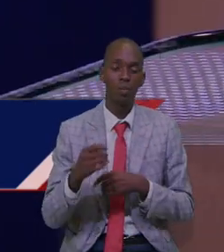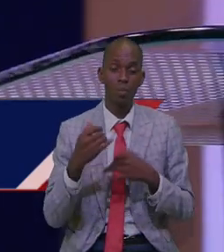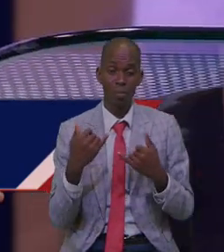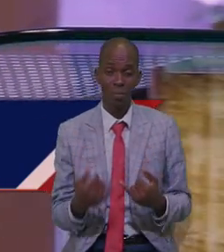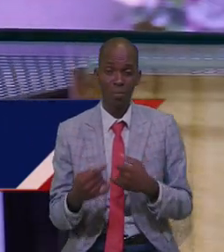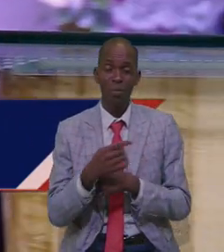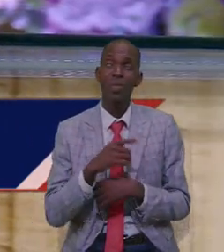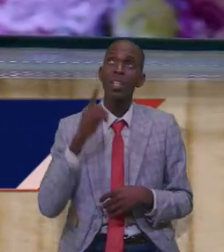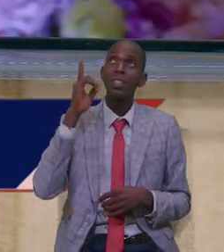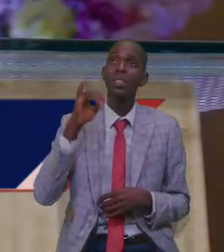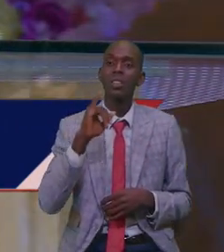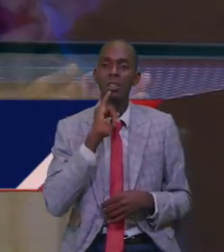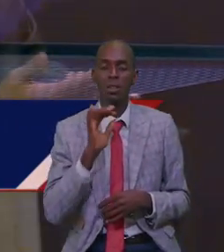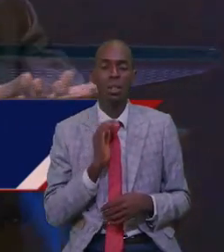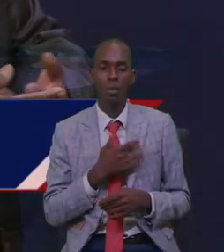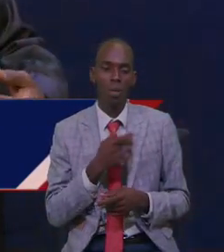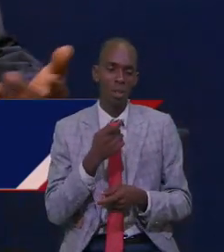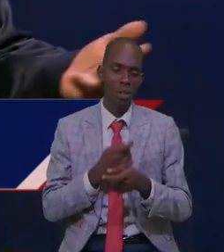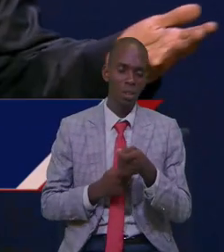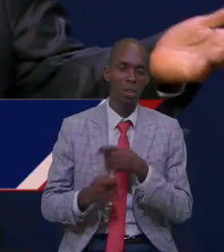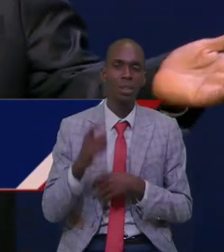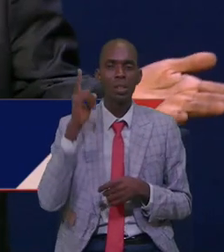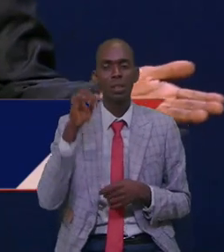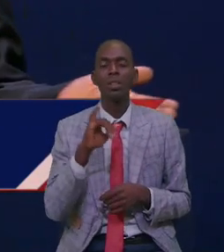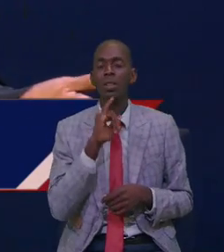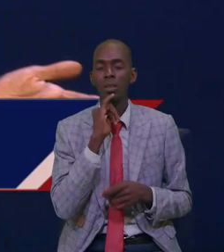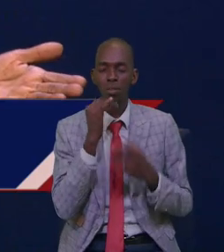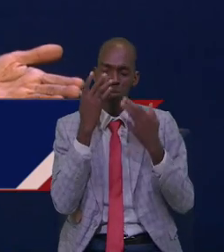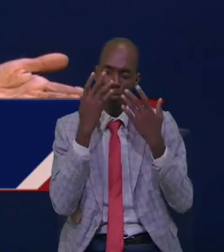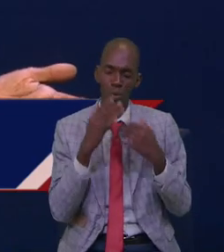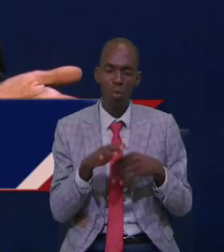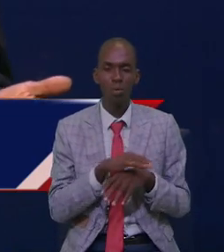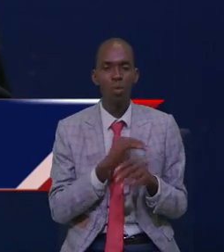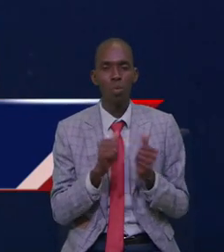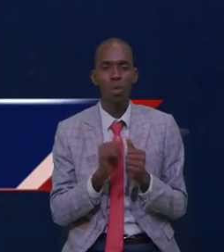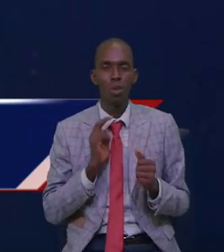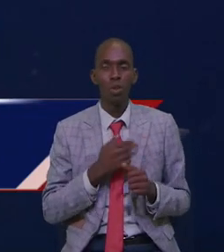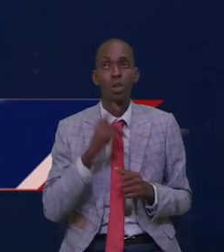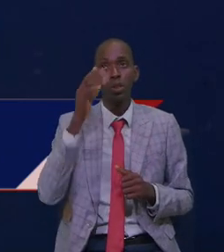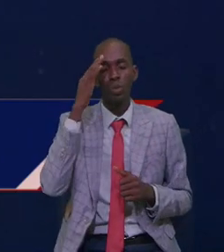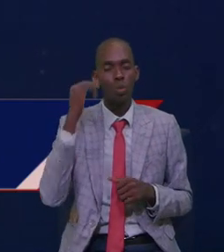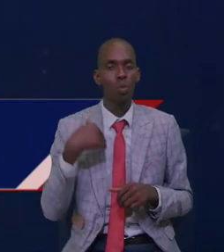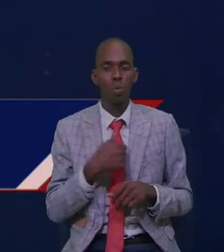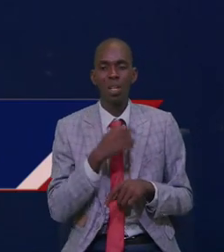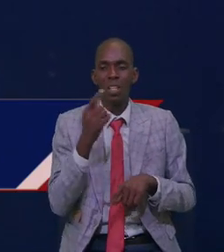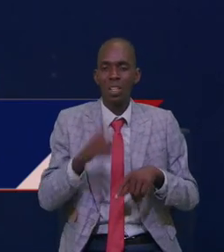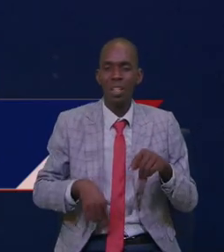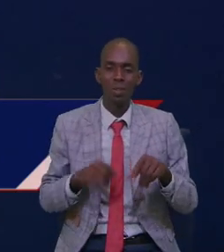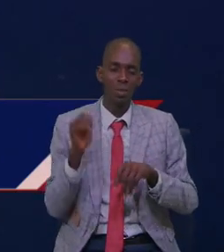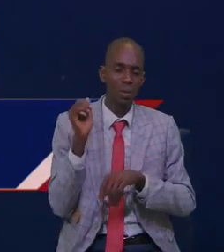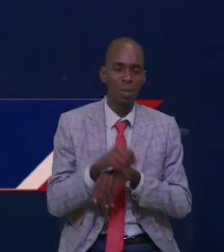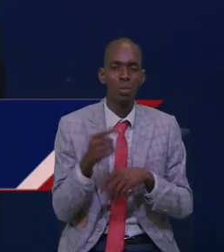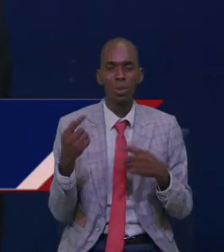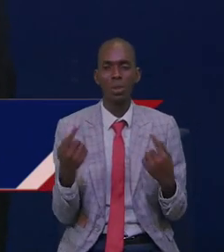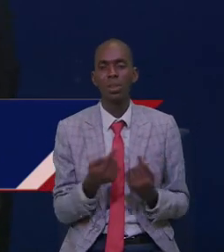is sympathetic with us. He knows that we cannot conquer sin by ourselves. He says, I want to help you.